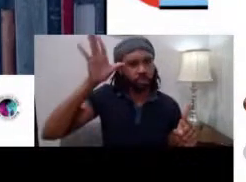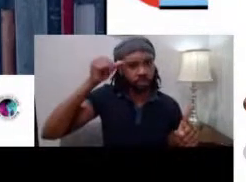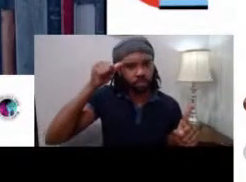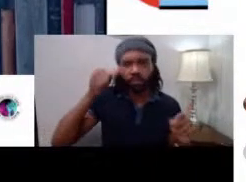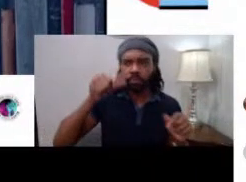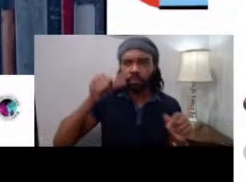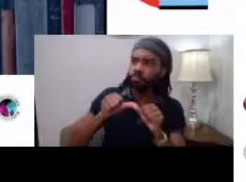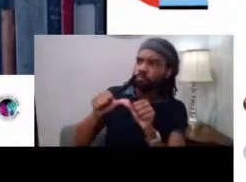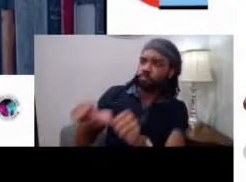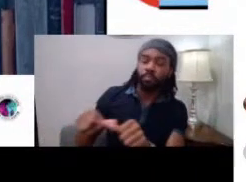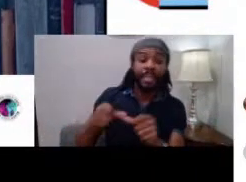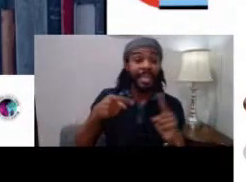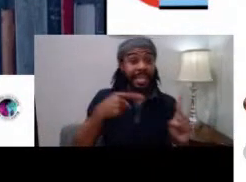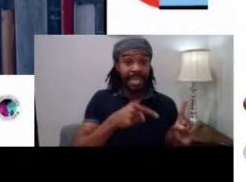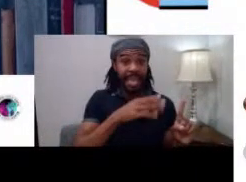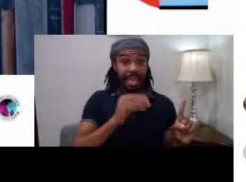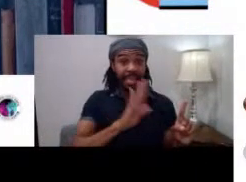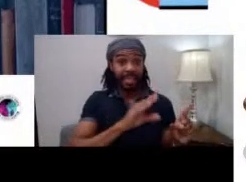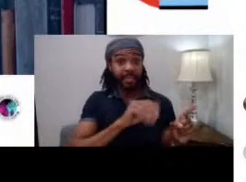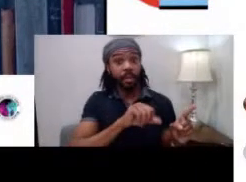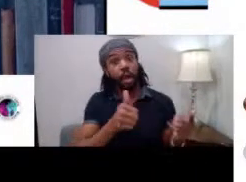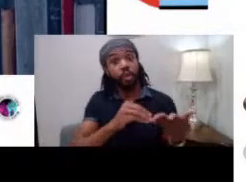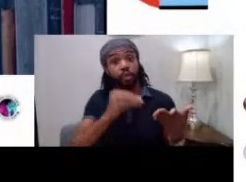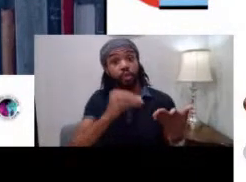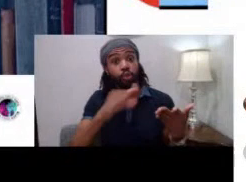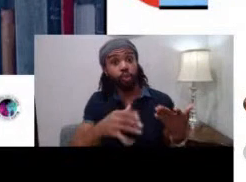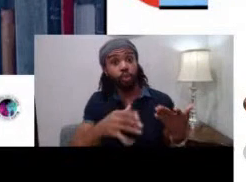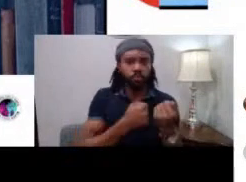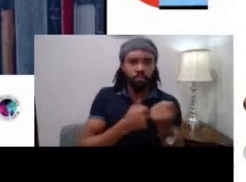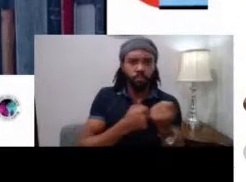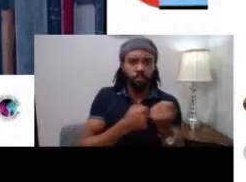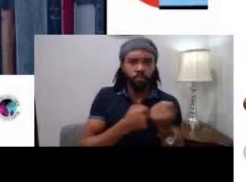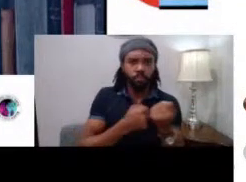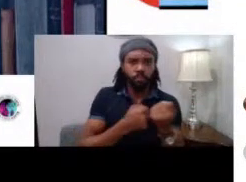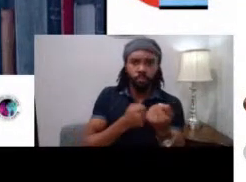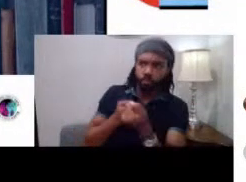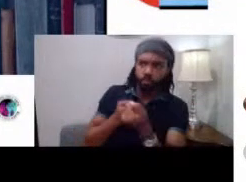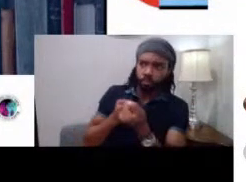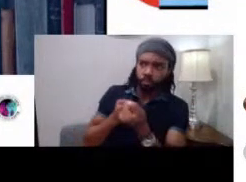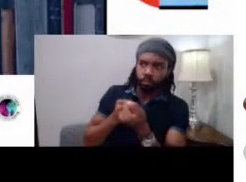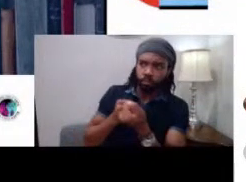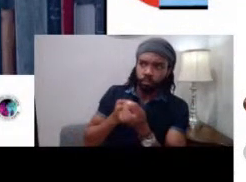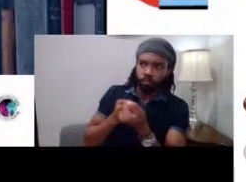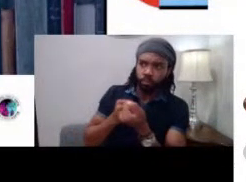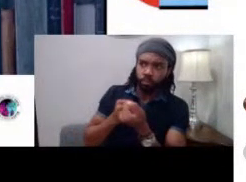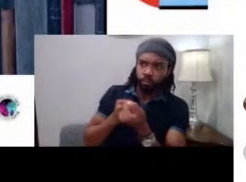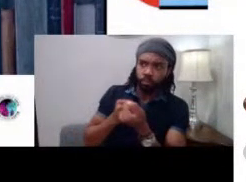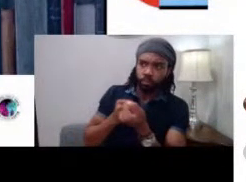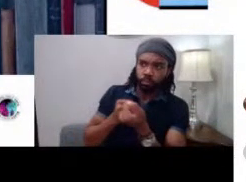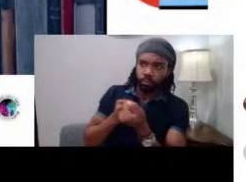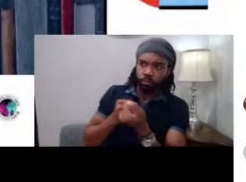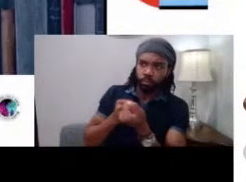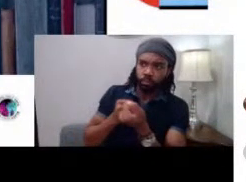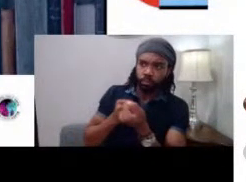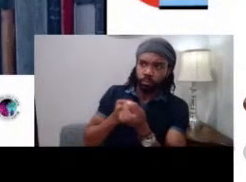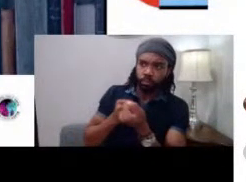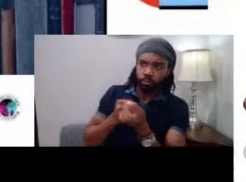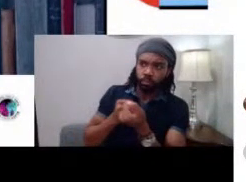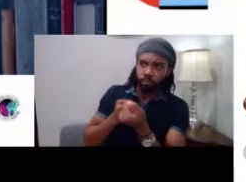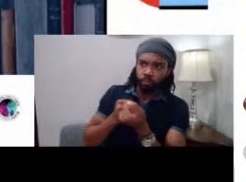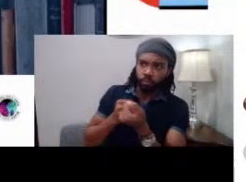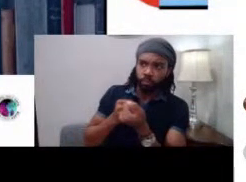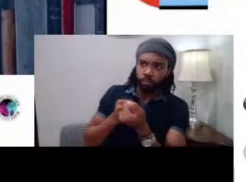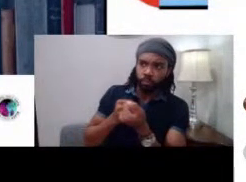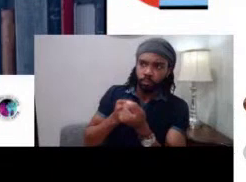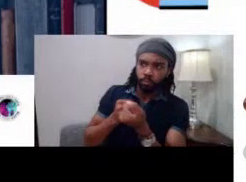in the lawsuit against the state of Florida. And I'm quoting him. He says, "I am the first openly gay class president in my school's